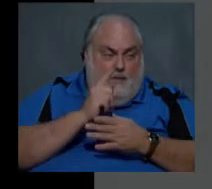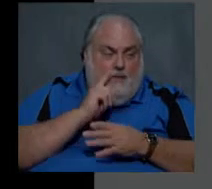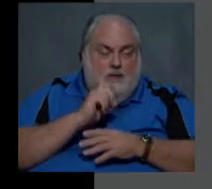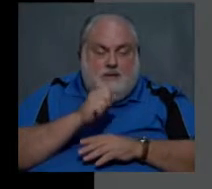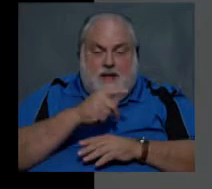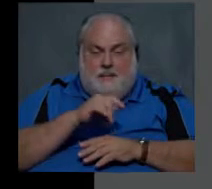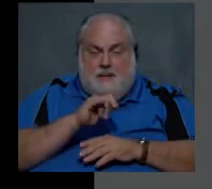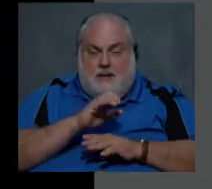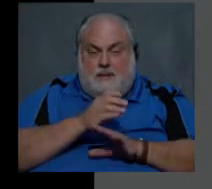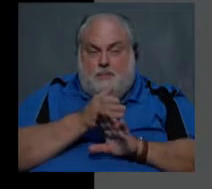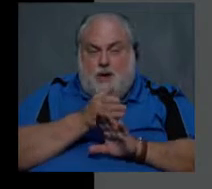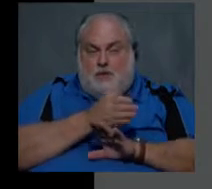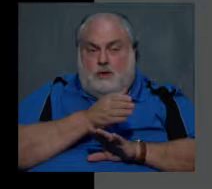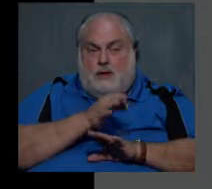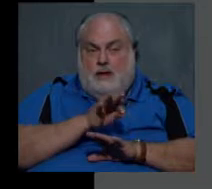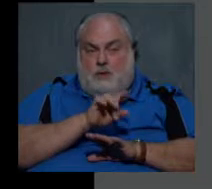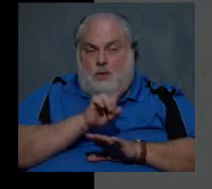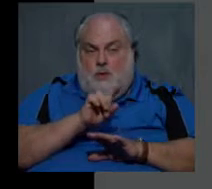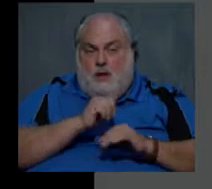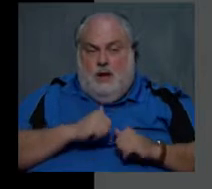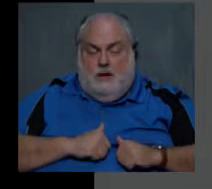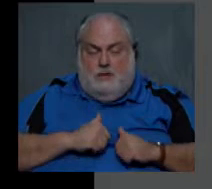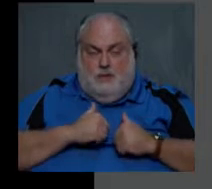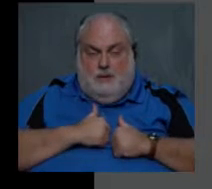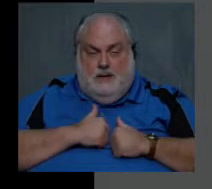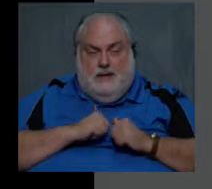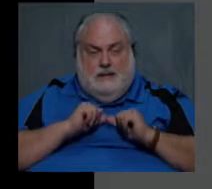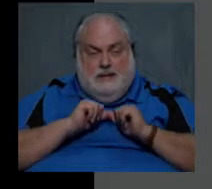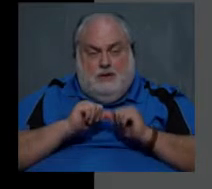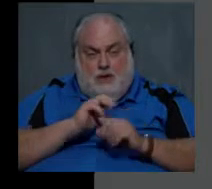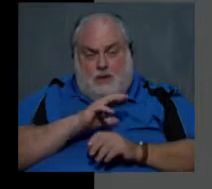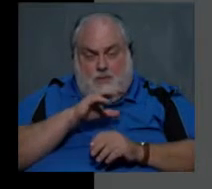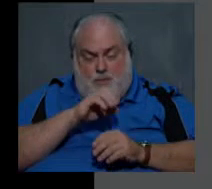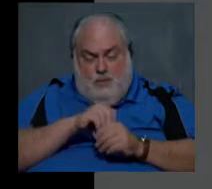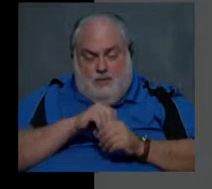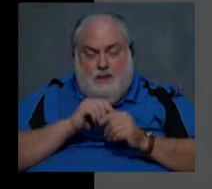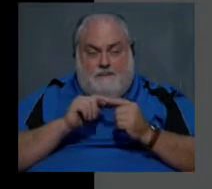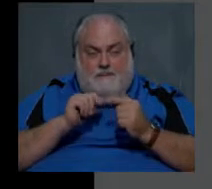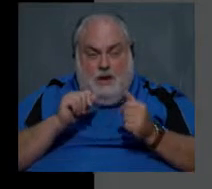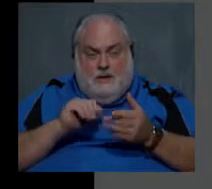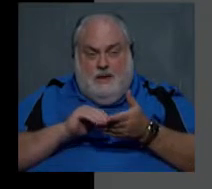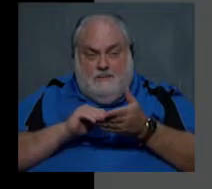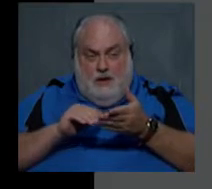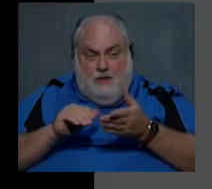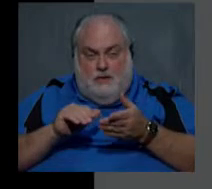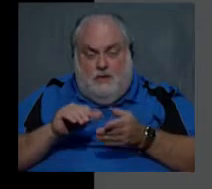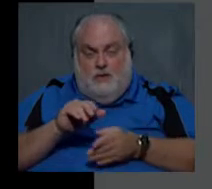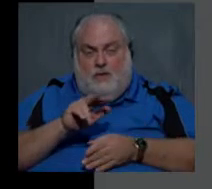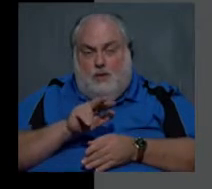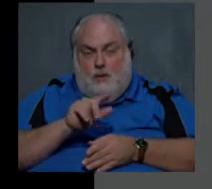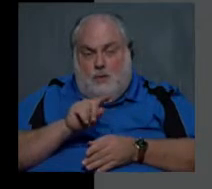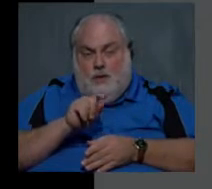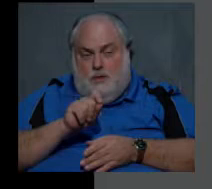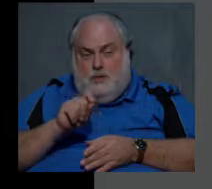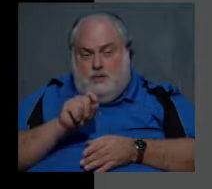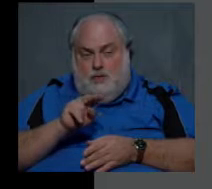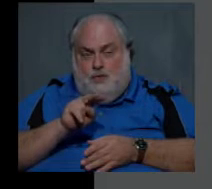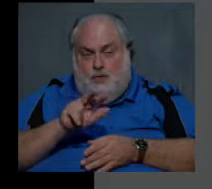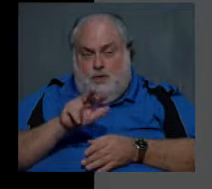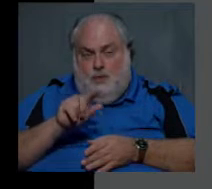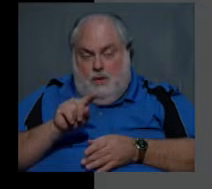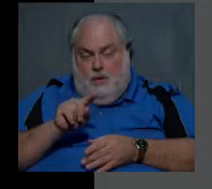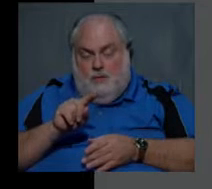issuance of a 911 address. The plat continues to include the previously approved variance from Section 31-231 to allow the creation